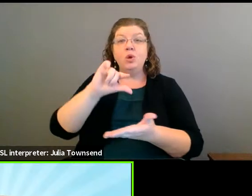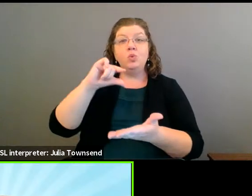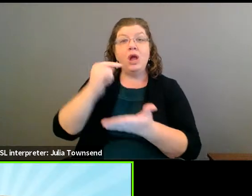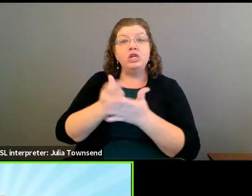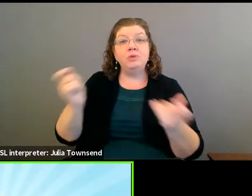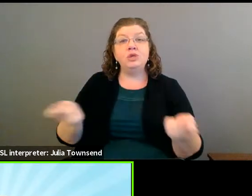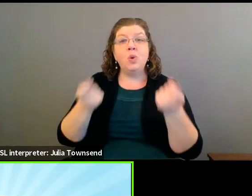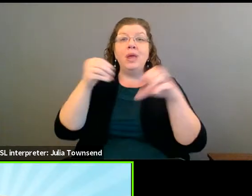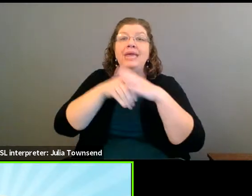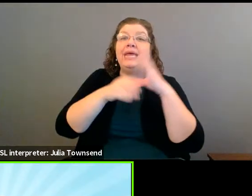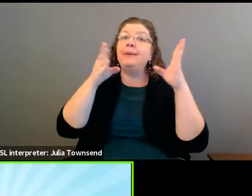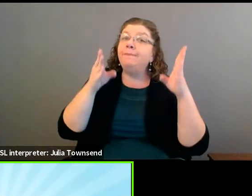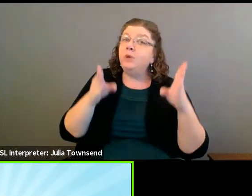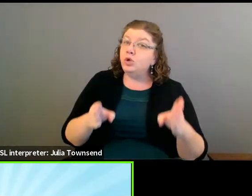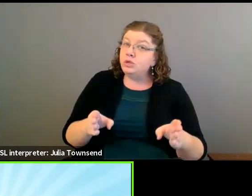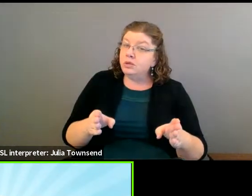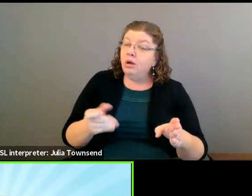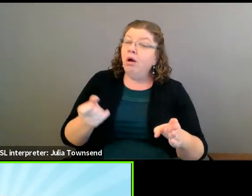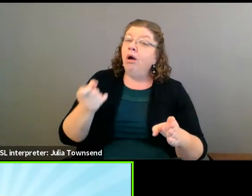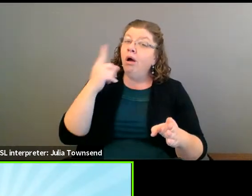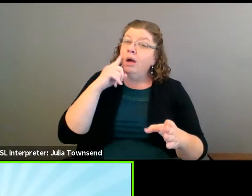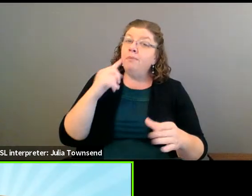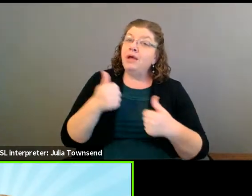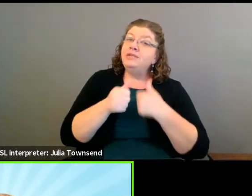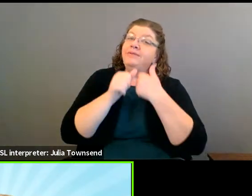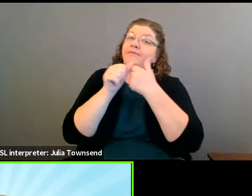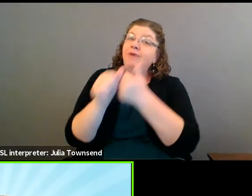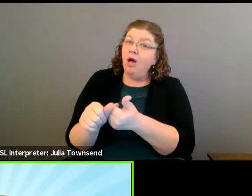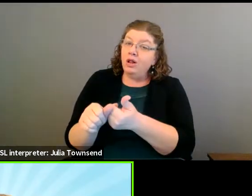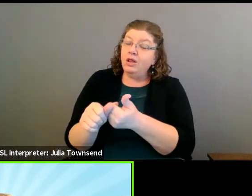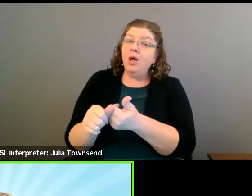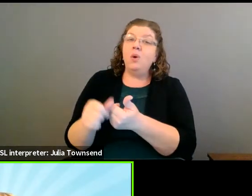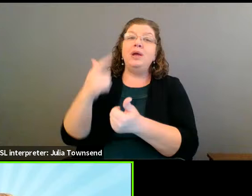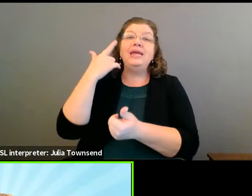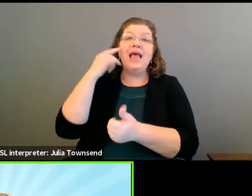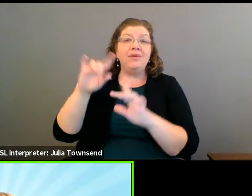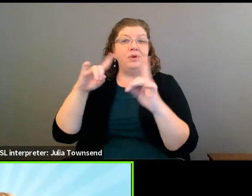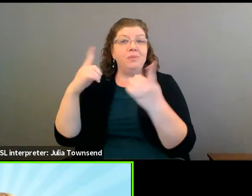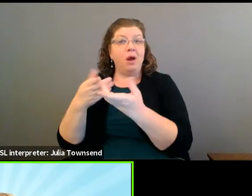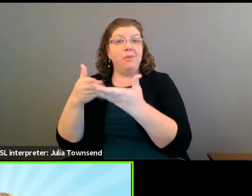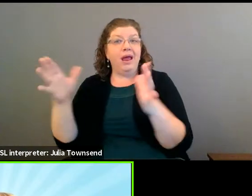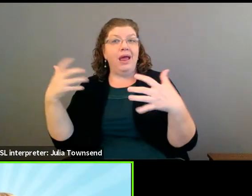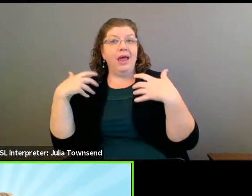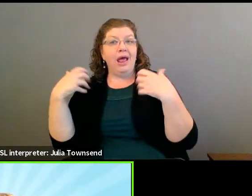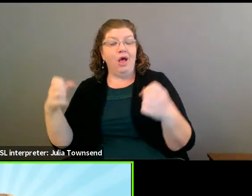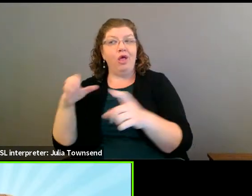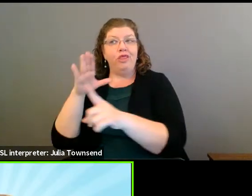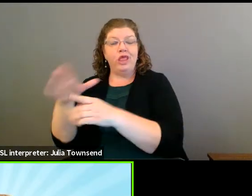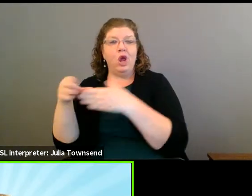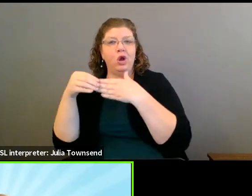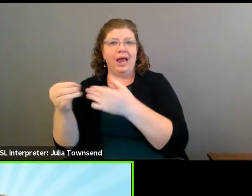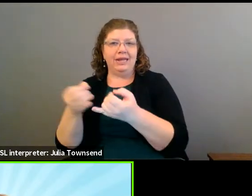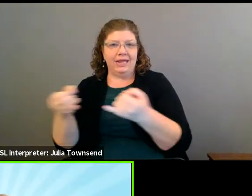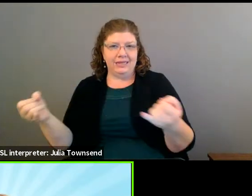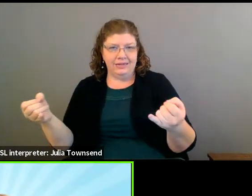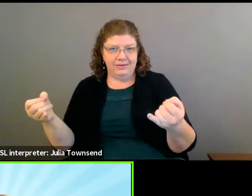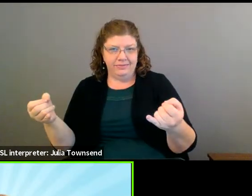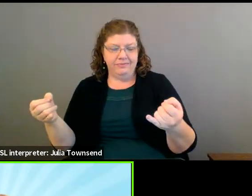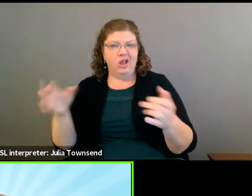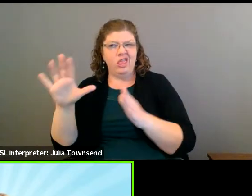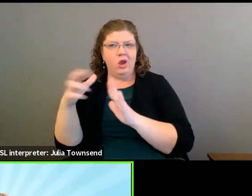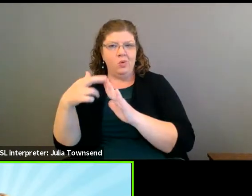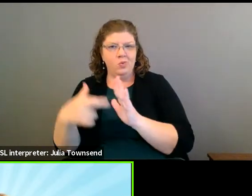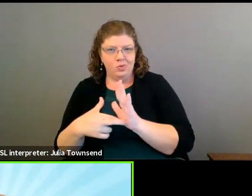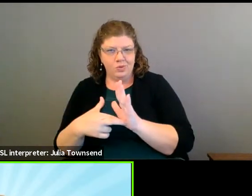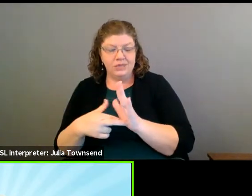in person, they must follow the California Department of Public Health guidance, which means